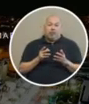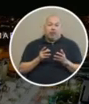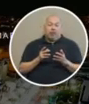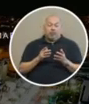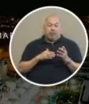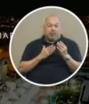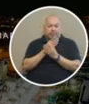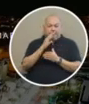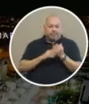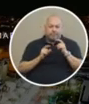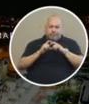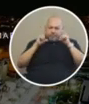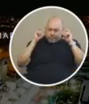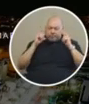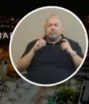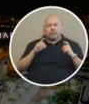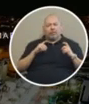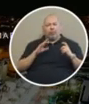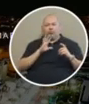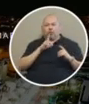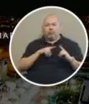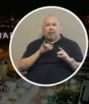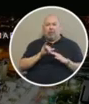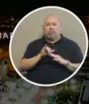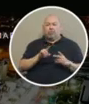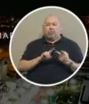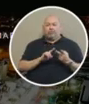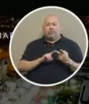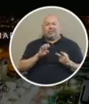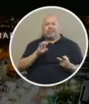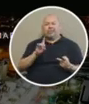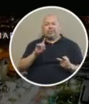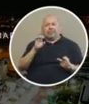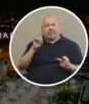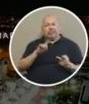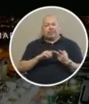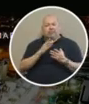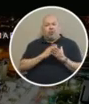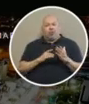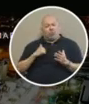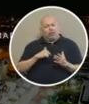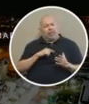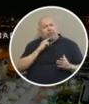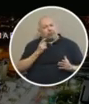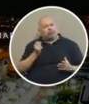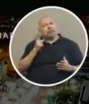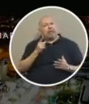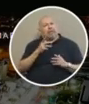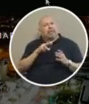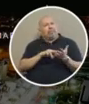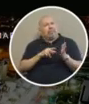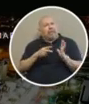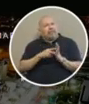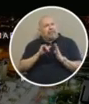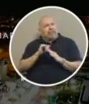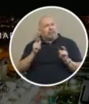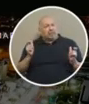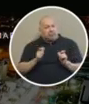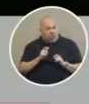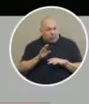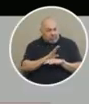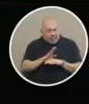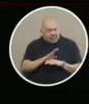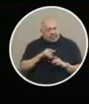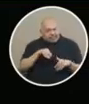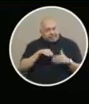protective equipment, so that'll be addressed as well. And then on the ED side, we really understand the implications that small businesses